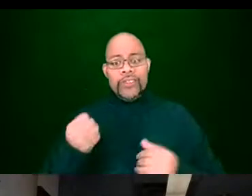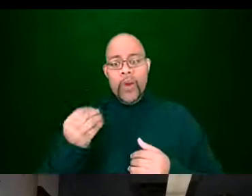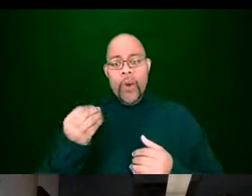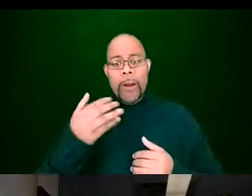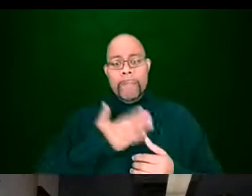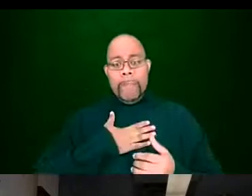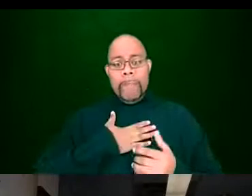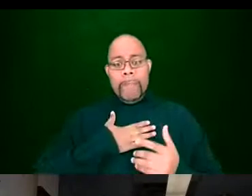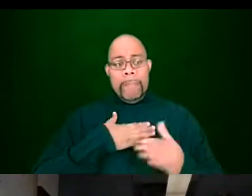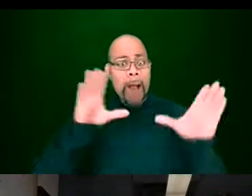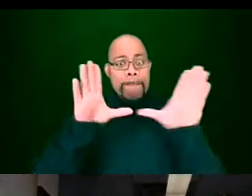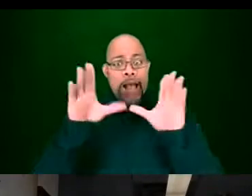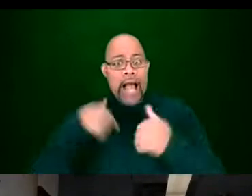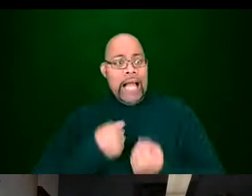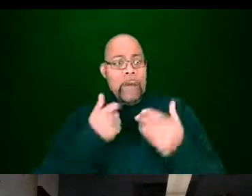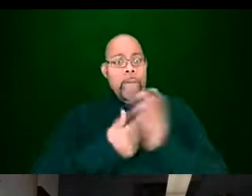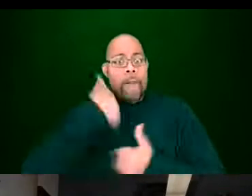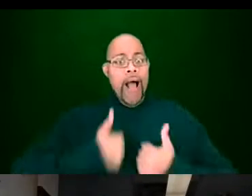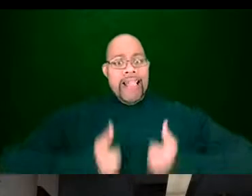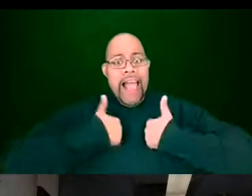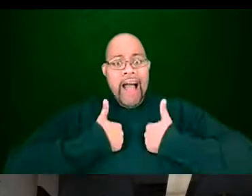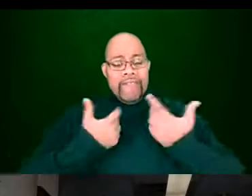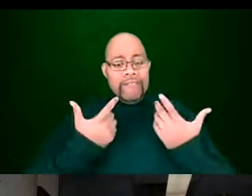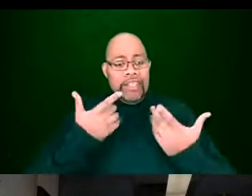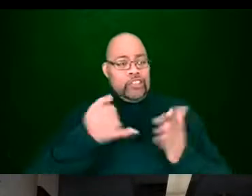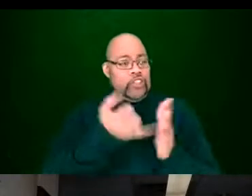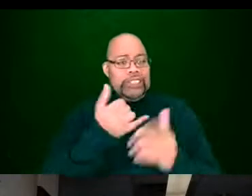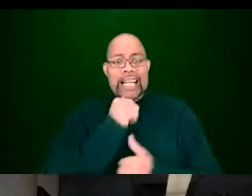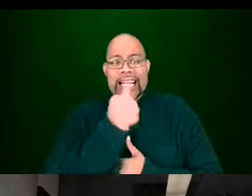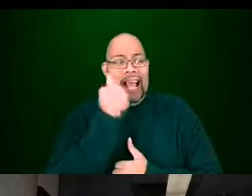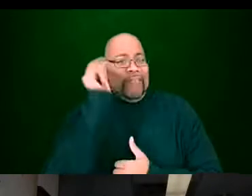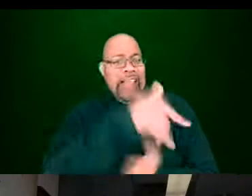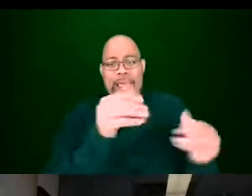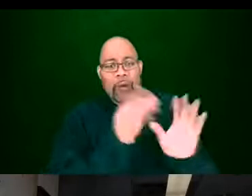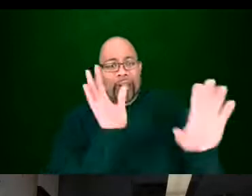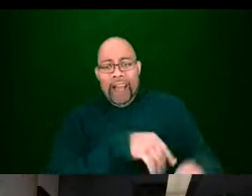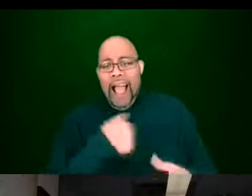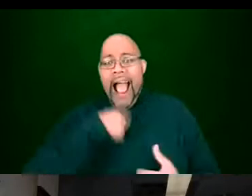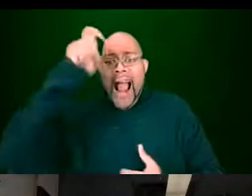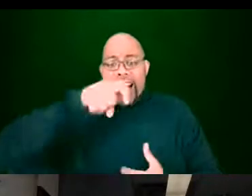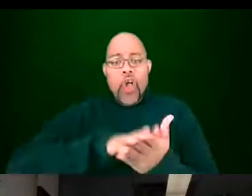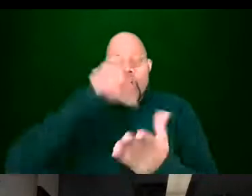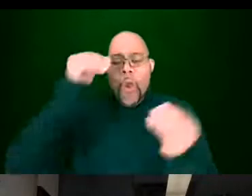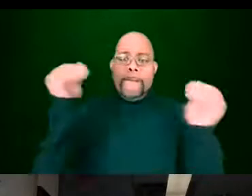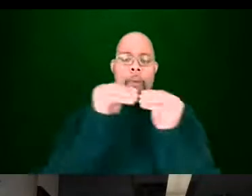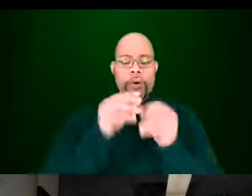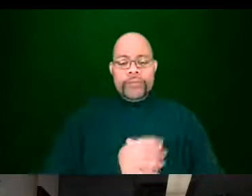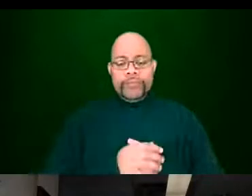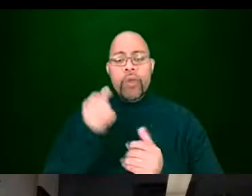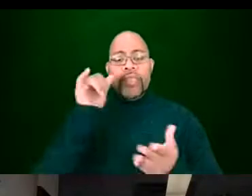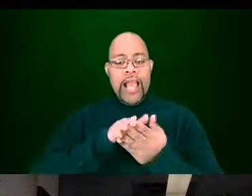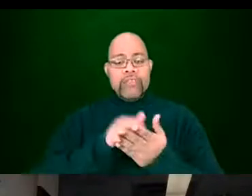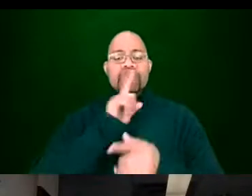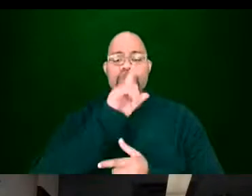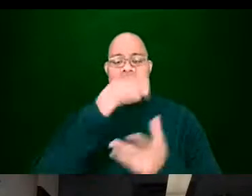my block that I spent most of my life on was just not it. And I needed to learn more. So that's what